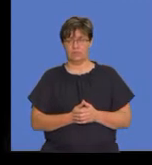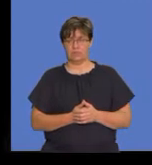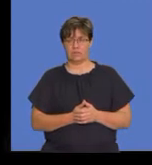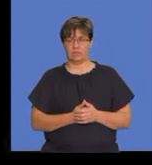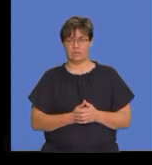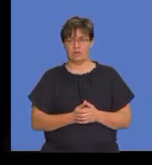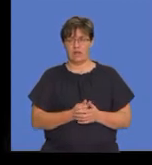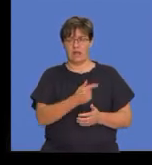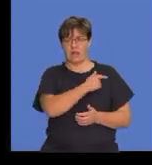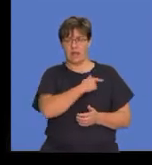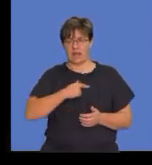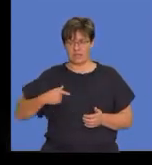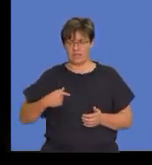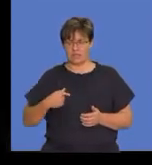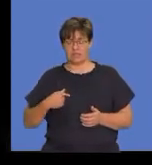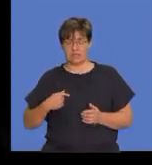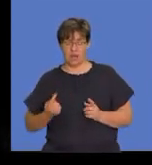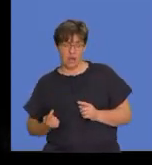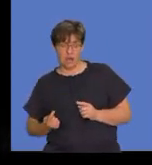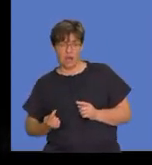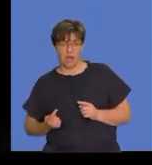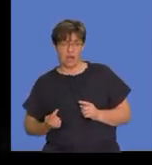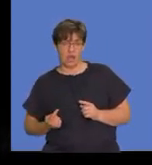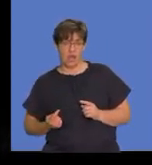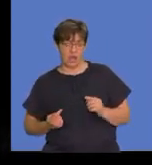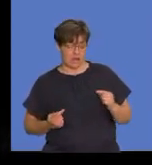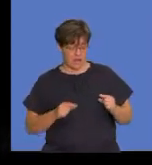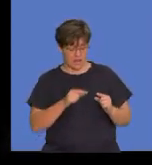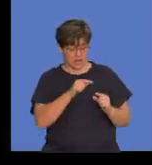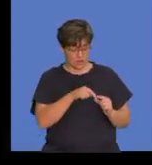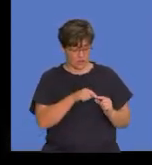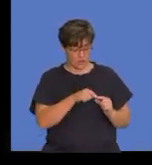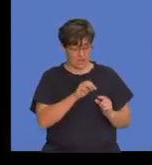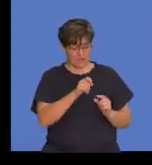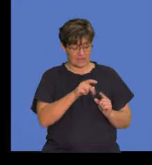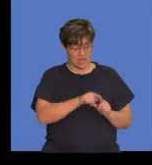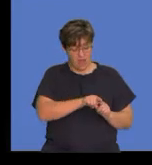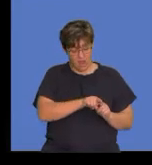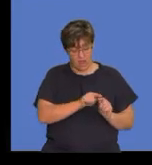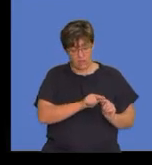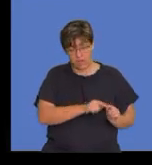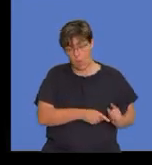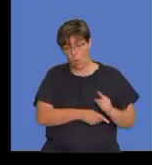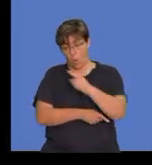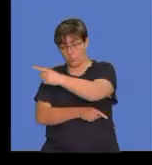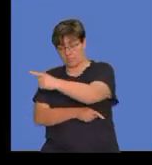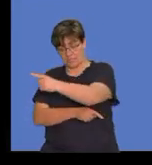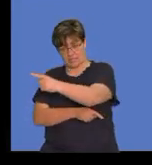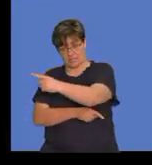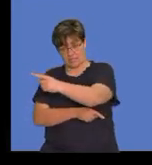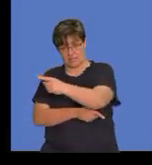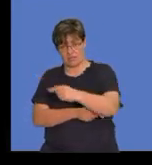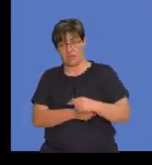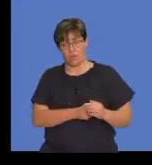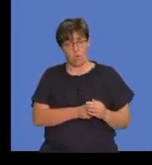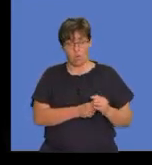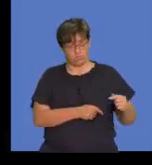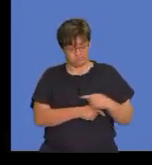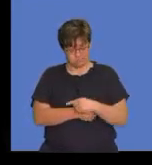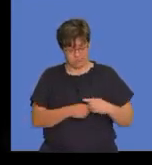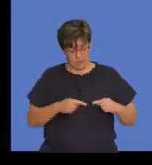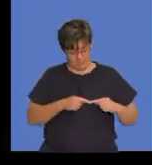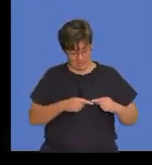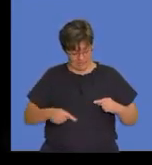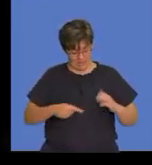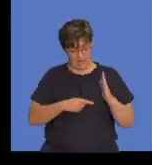ratio is the length of the side adjacent angle theta. Remember, adjacent is directly next to